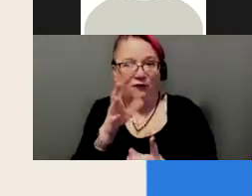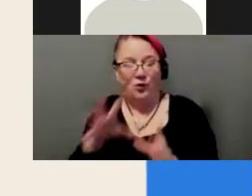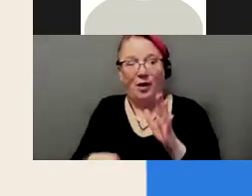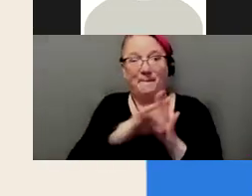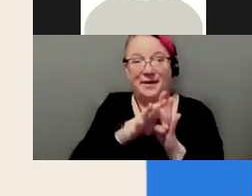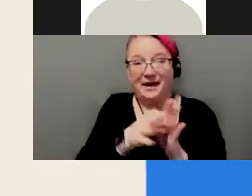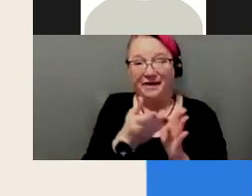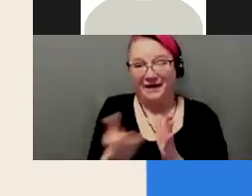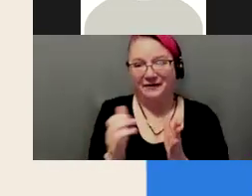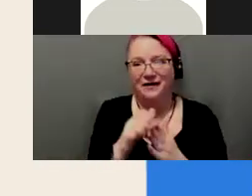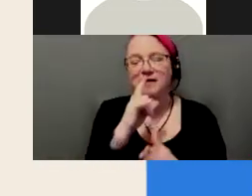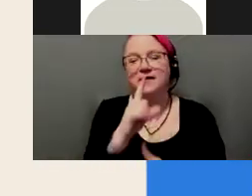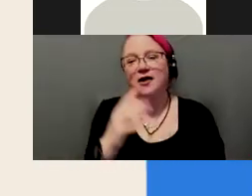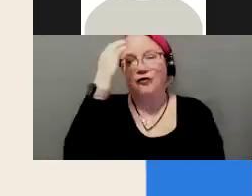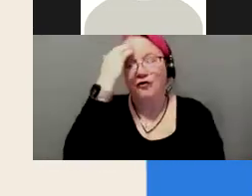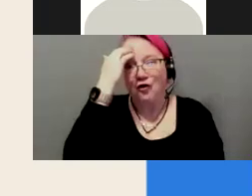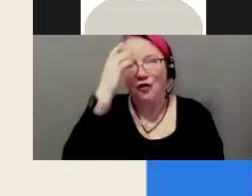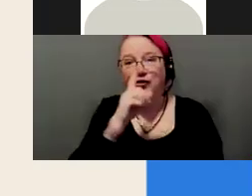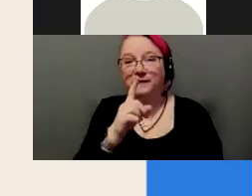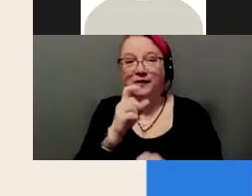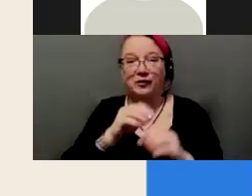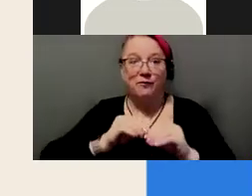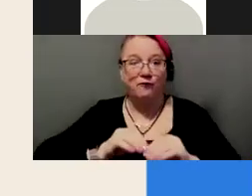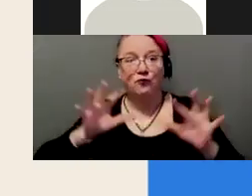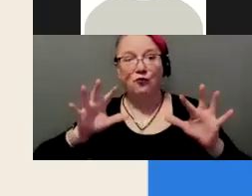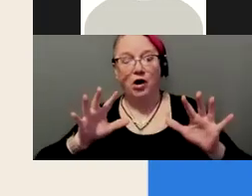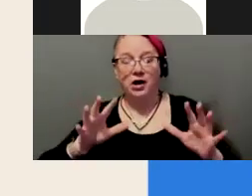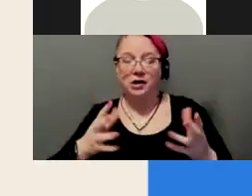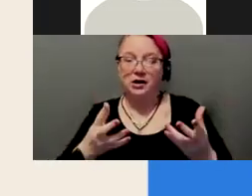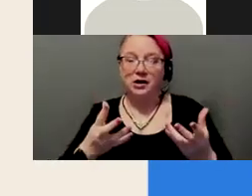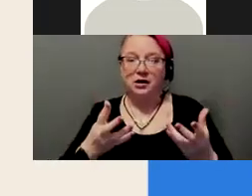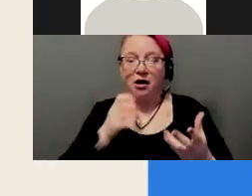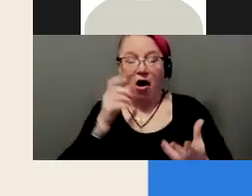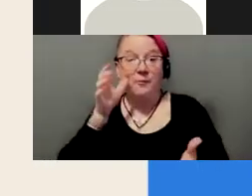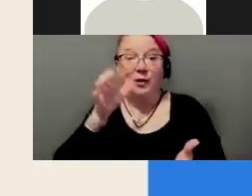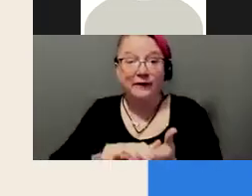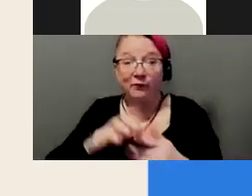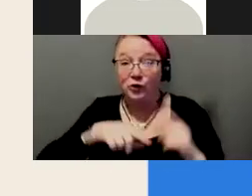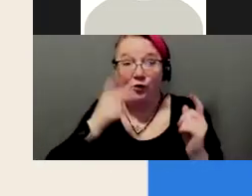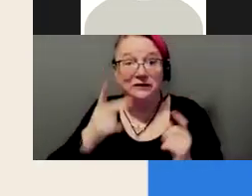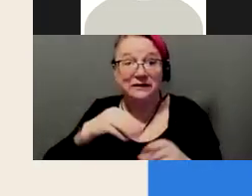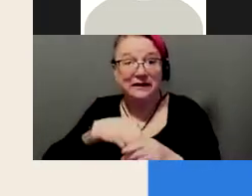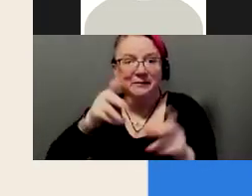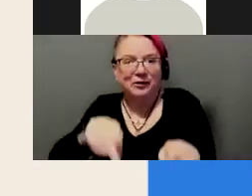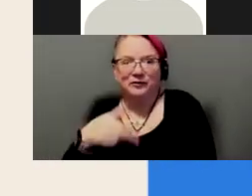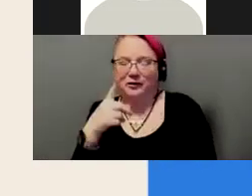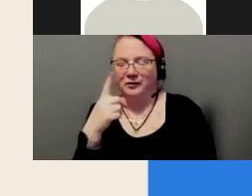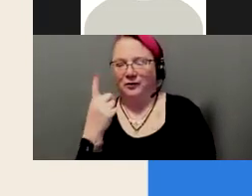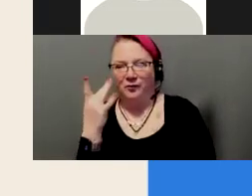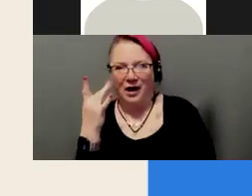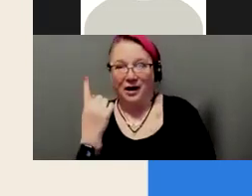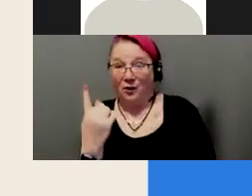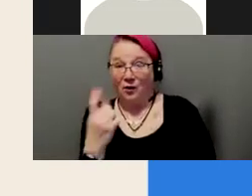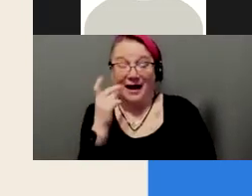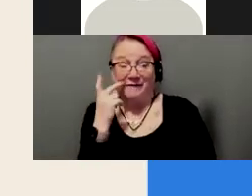things that are known to be really vibrant and like unbelievable to see in person. Because one, a lot of people haven't